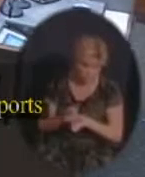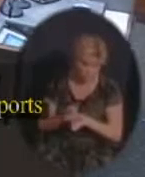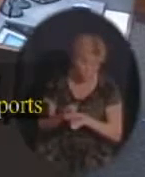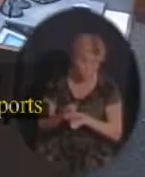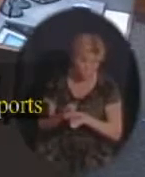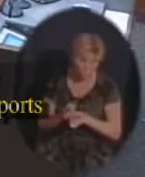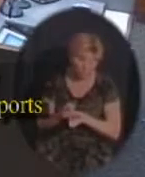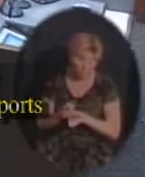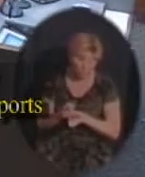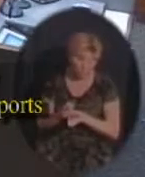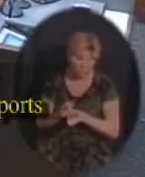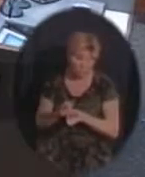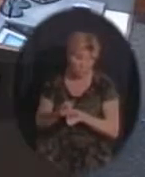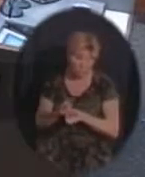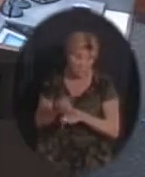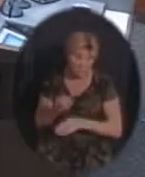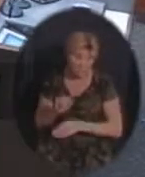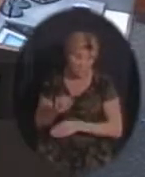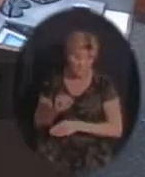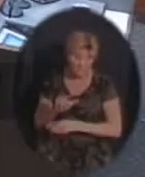TLC.